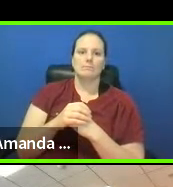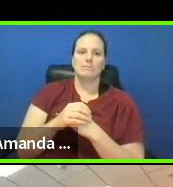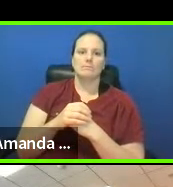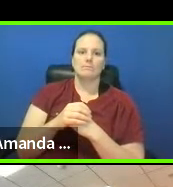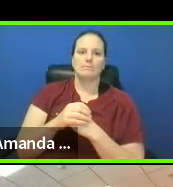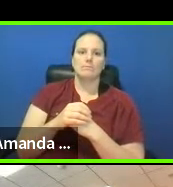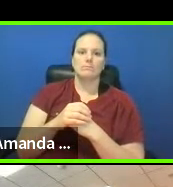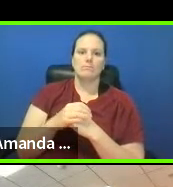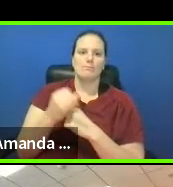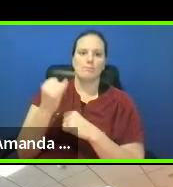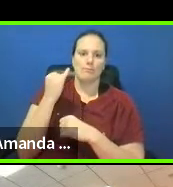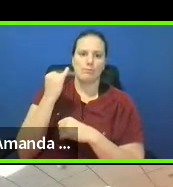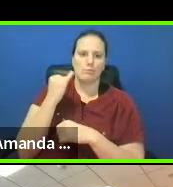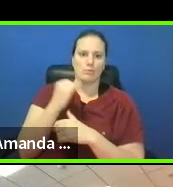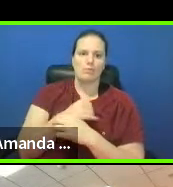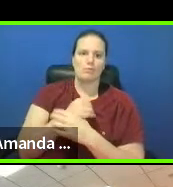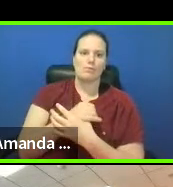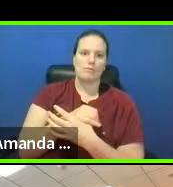if